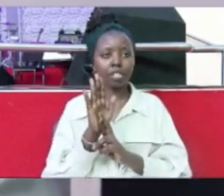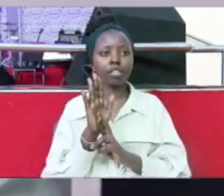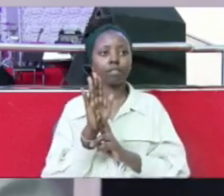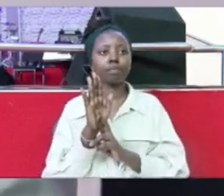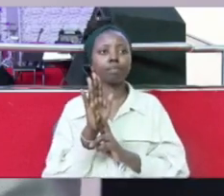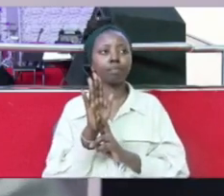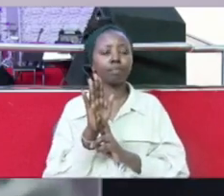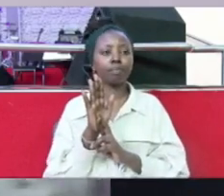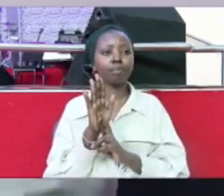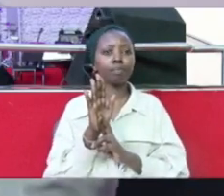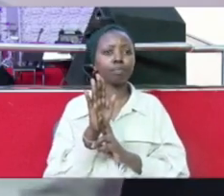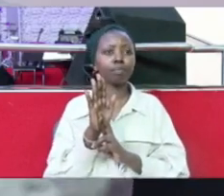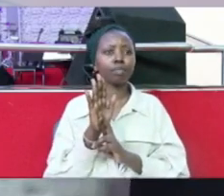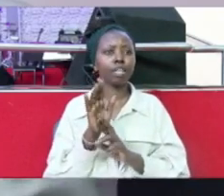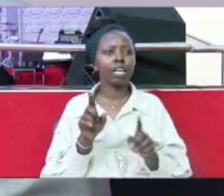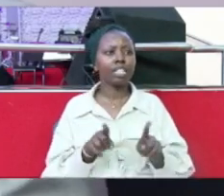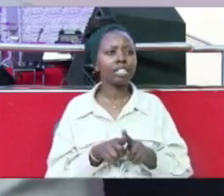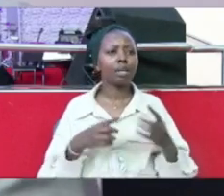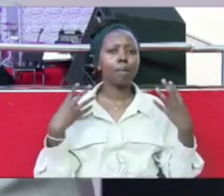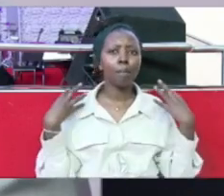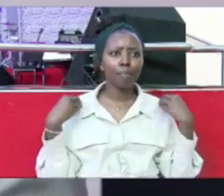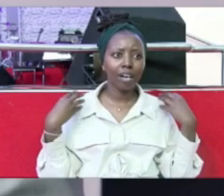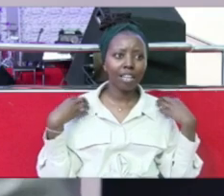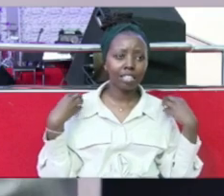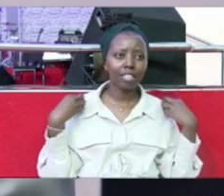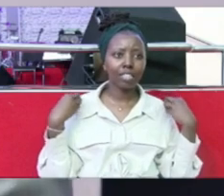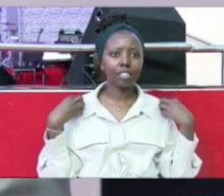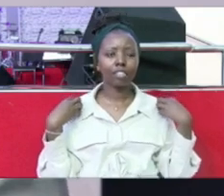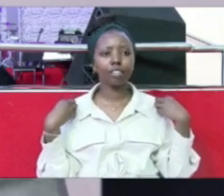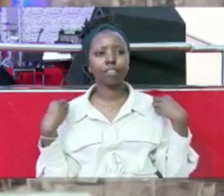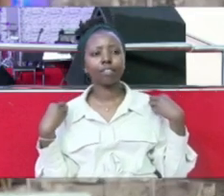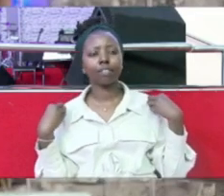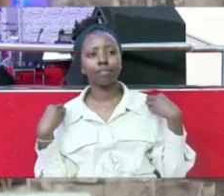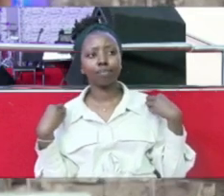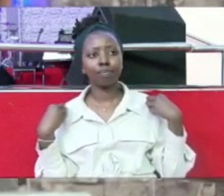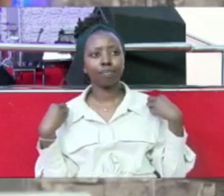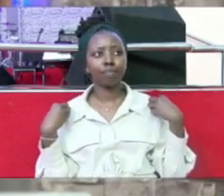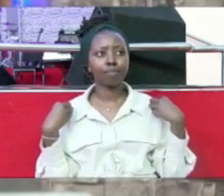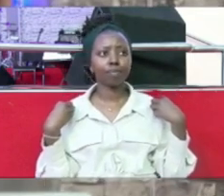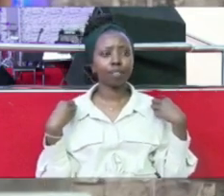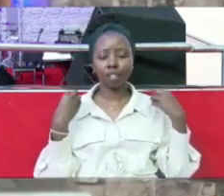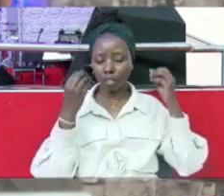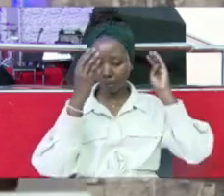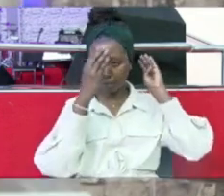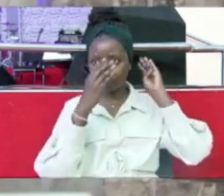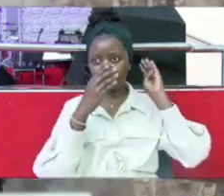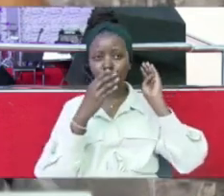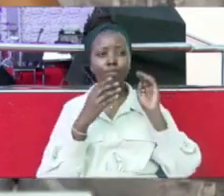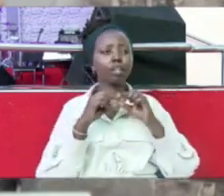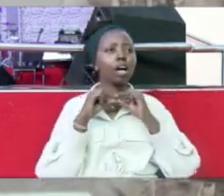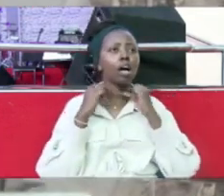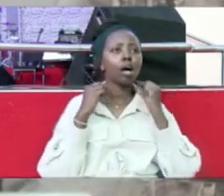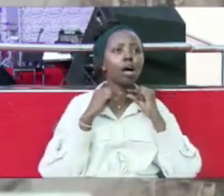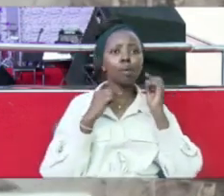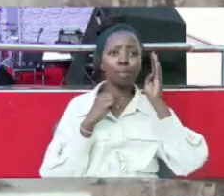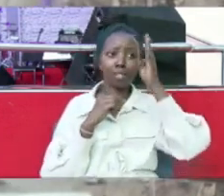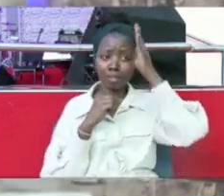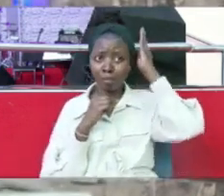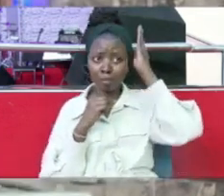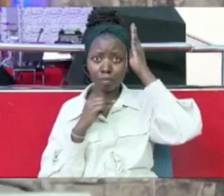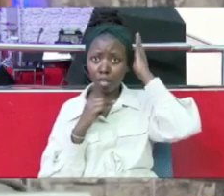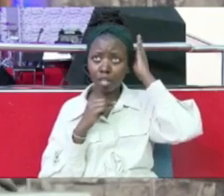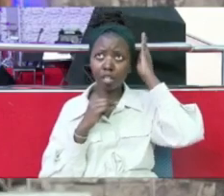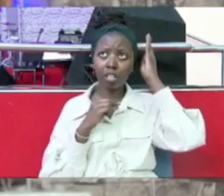za kiroho, or practices, ama mbinu ya kutenda kazi. And Bishop and Pastor Brian took us through the overview.